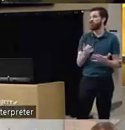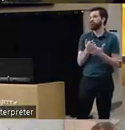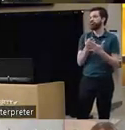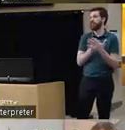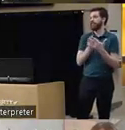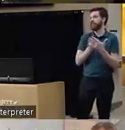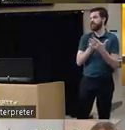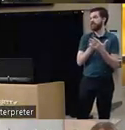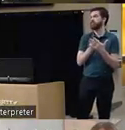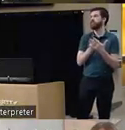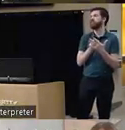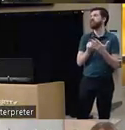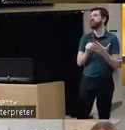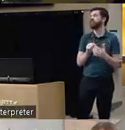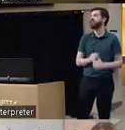but specifically,